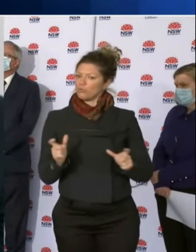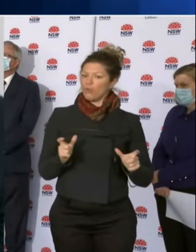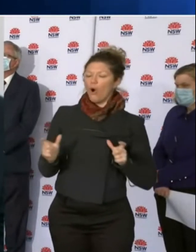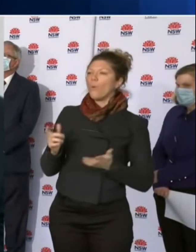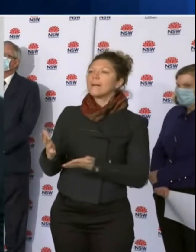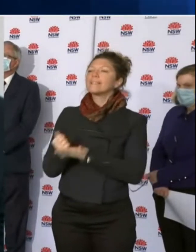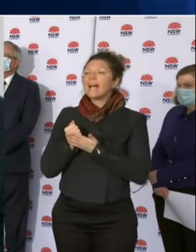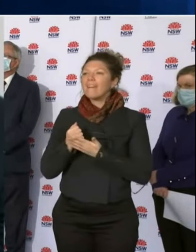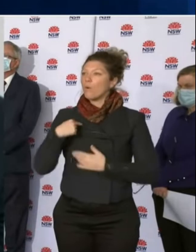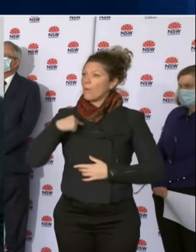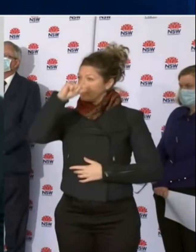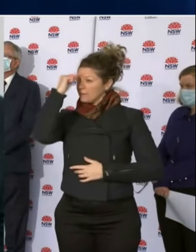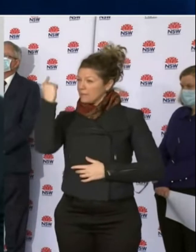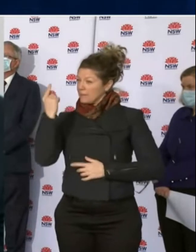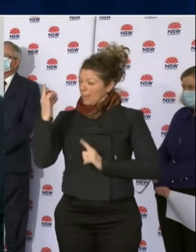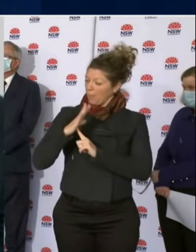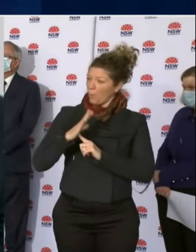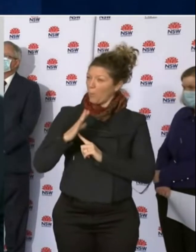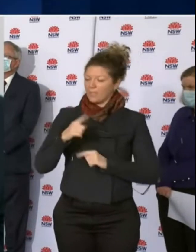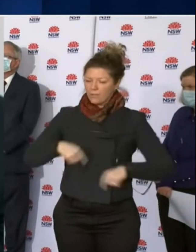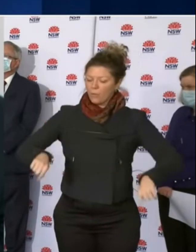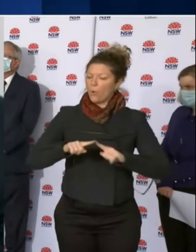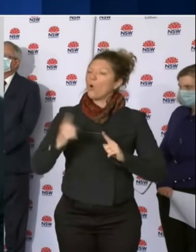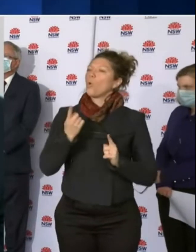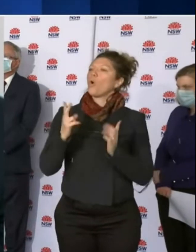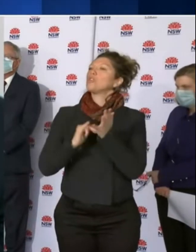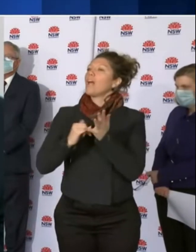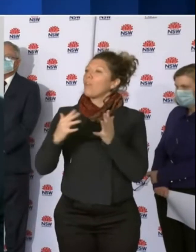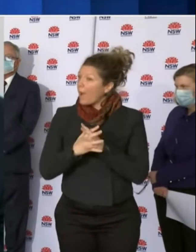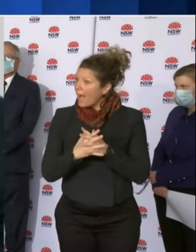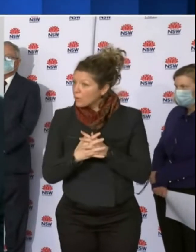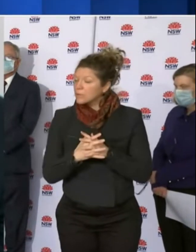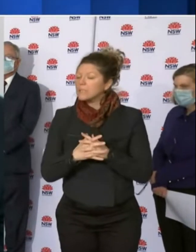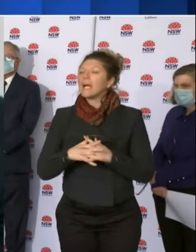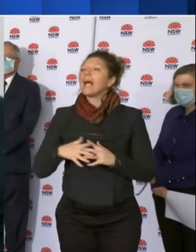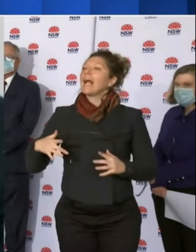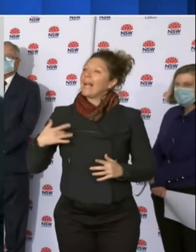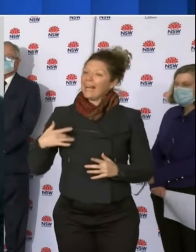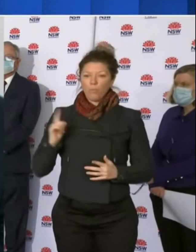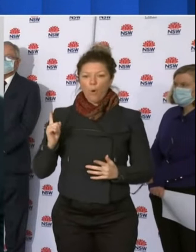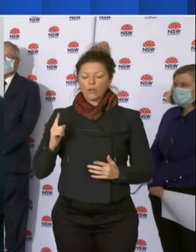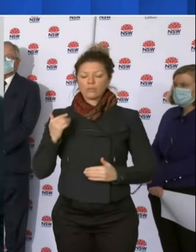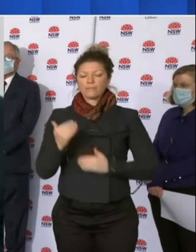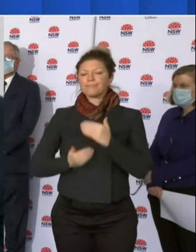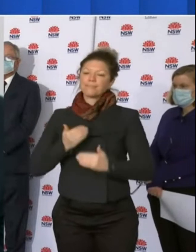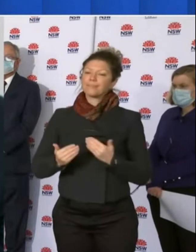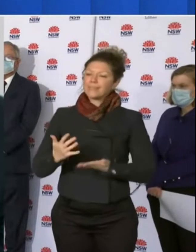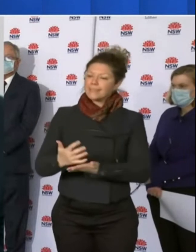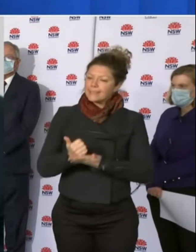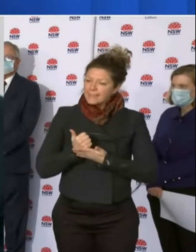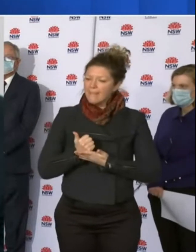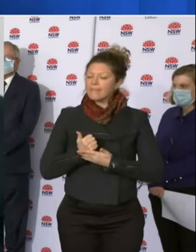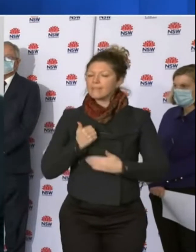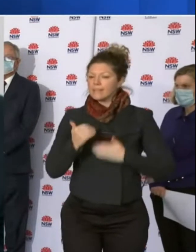this? Our objective is to have our community in New South Wales, our citizens, live as safely and as freely as possible until